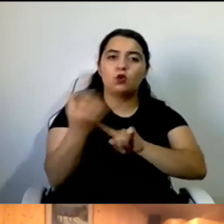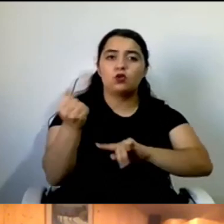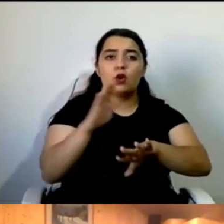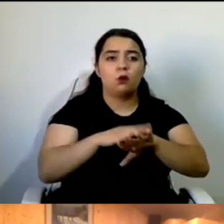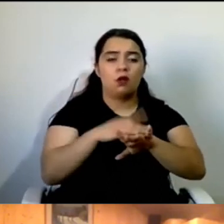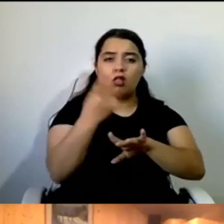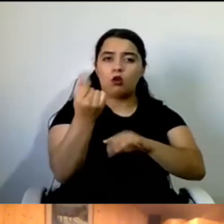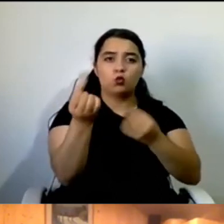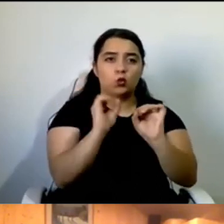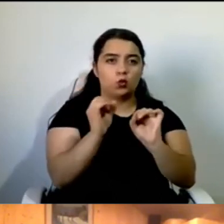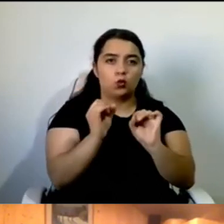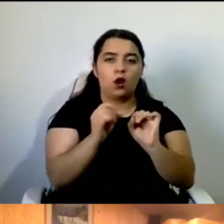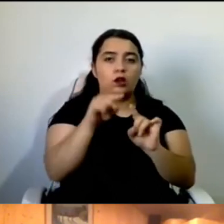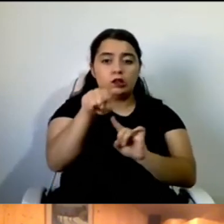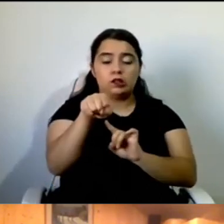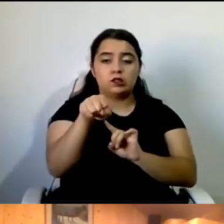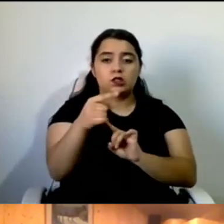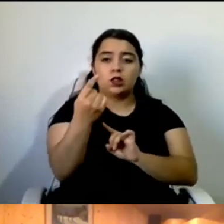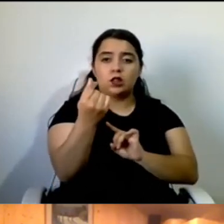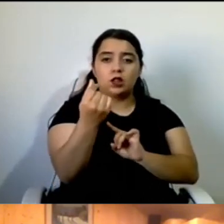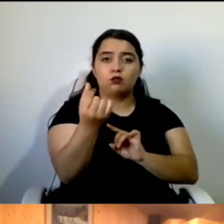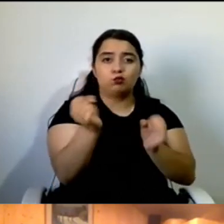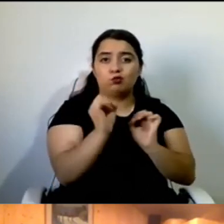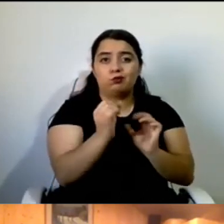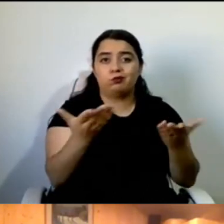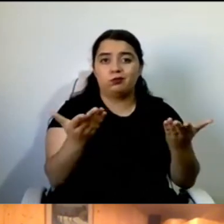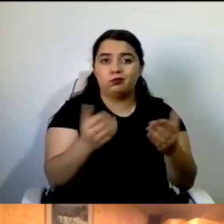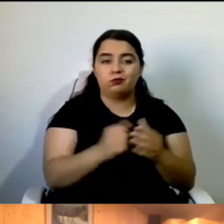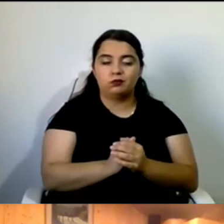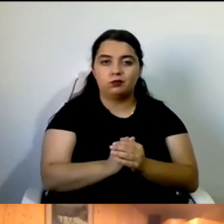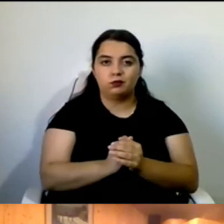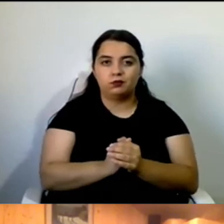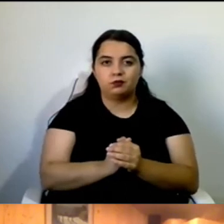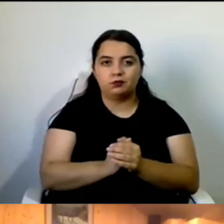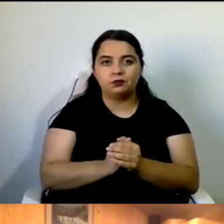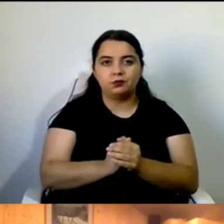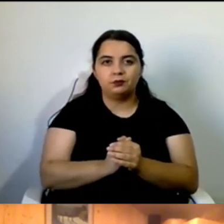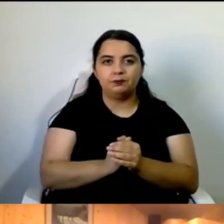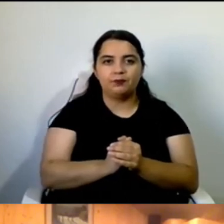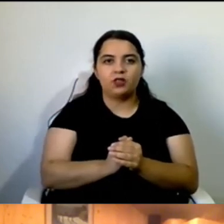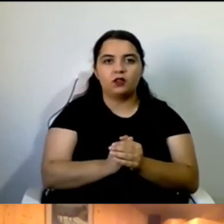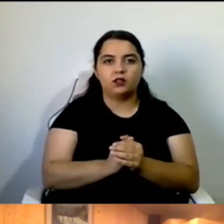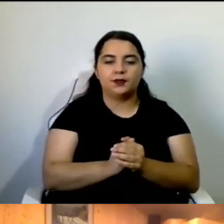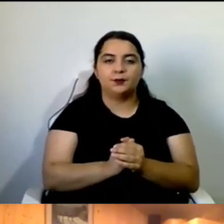finances. While if you lift it up on the national level, you can spread the cost